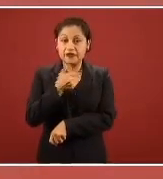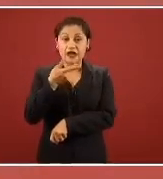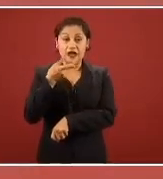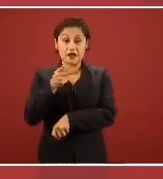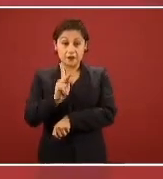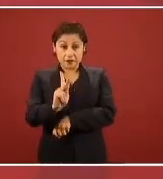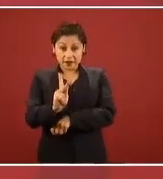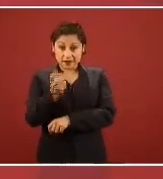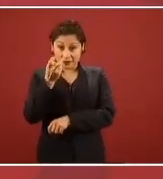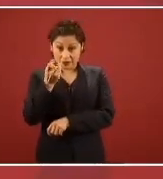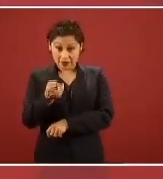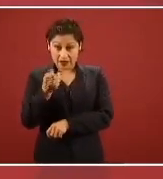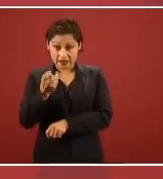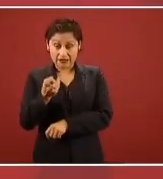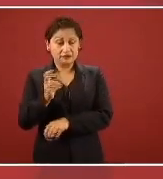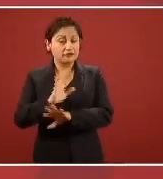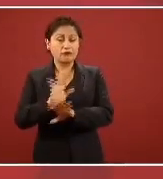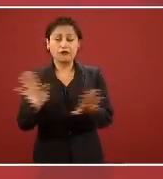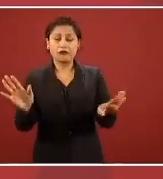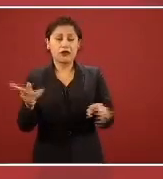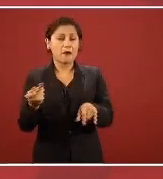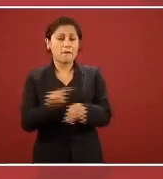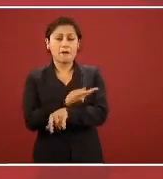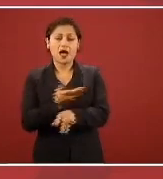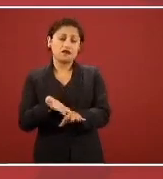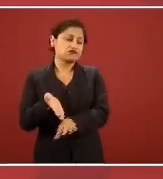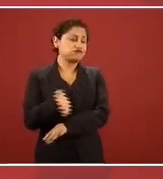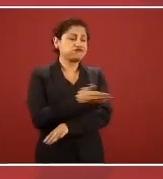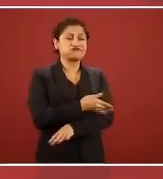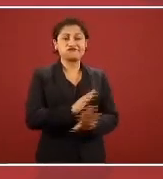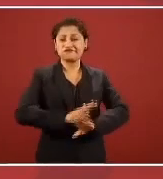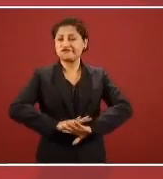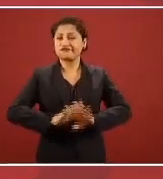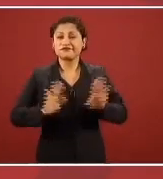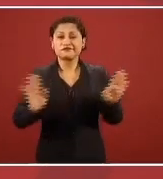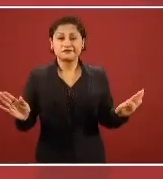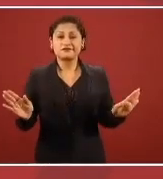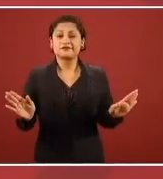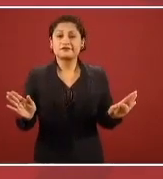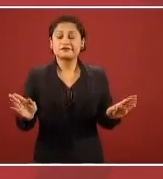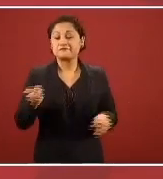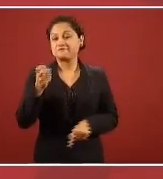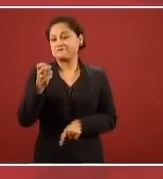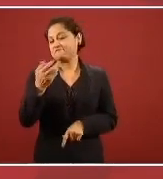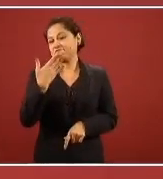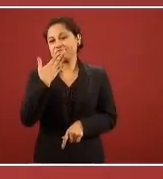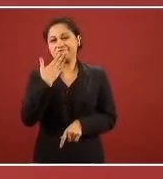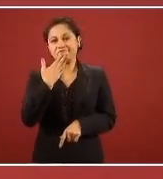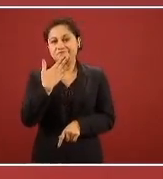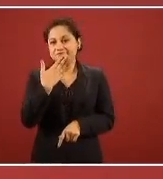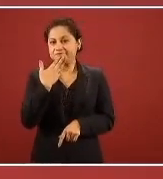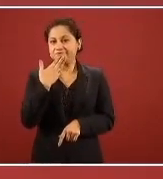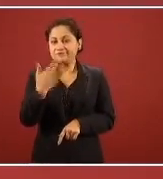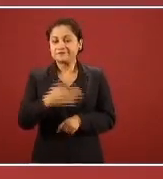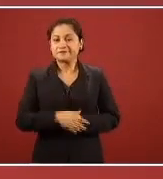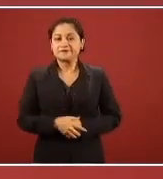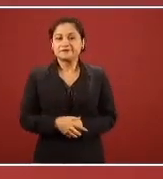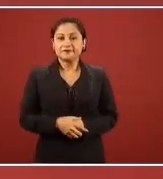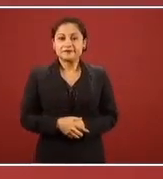está pasando a ser parte now de la historia. Happening. Going to bueno, part of history. And that is good. Para